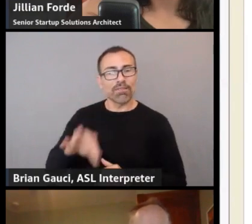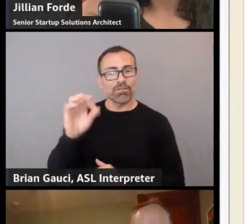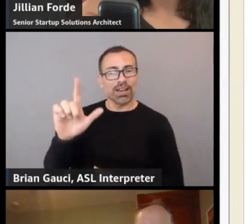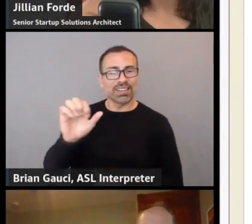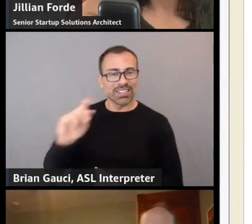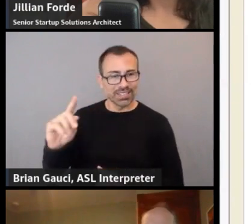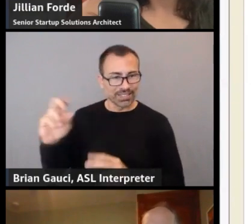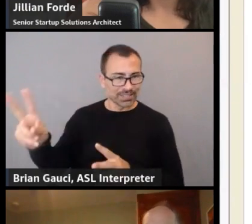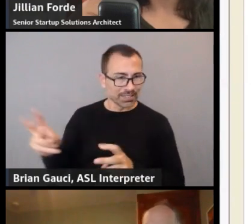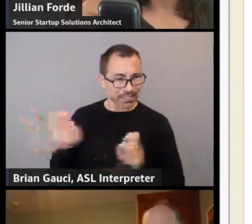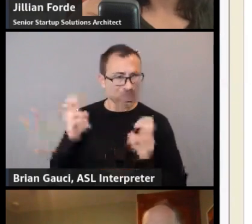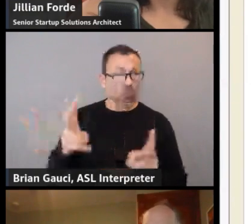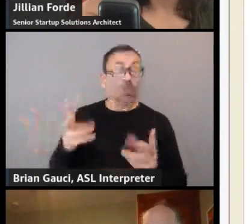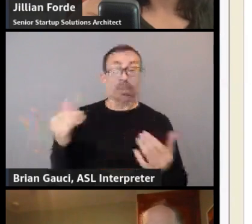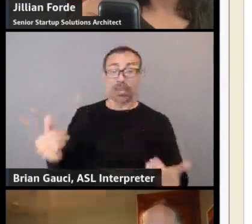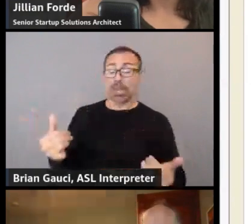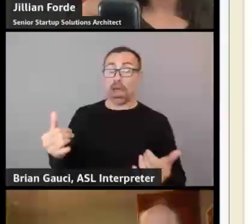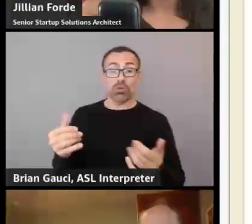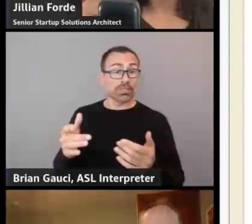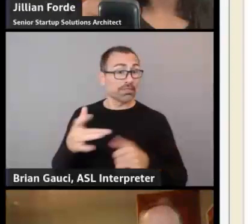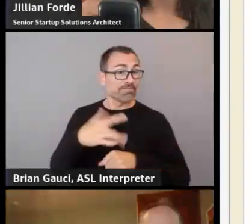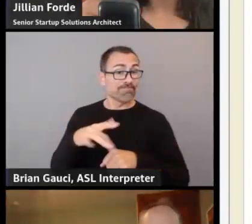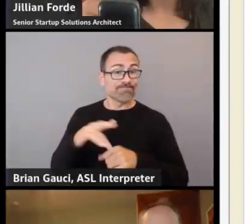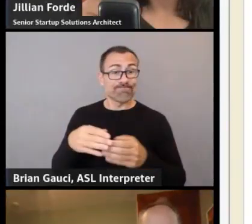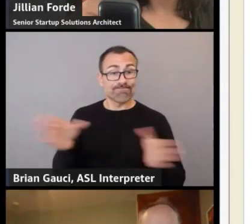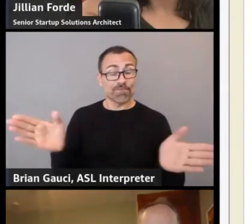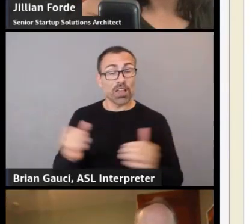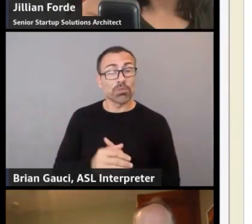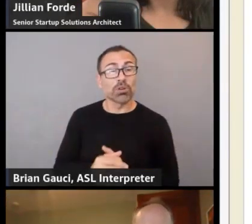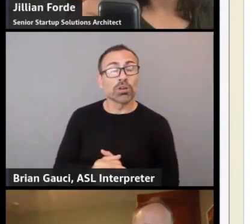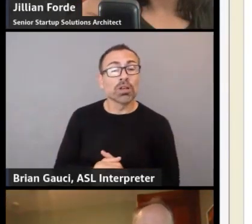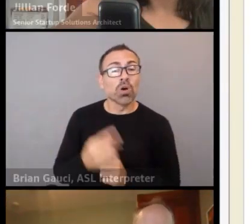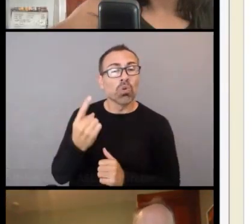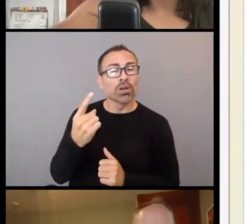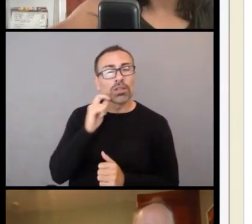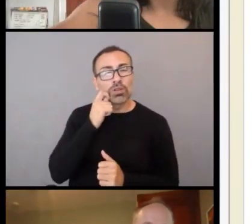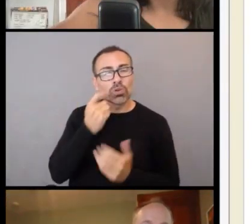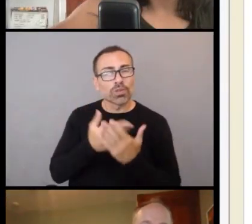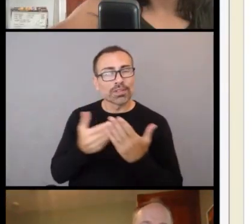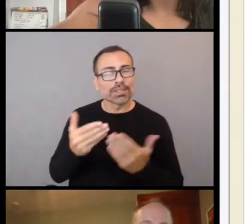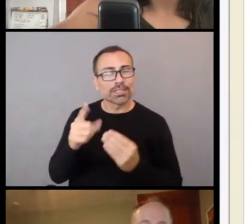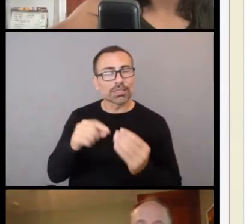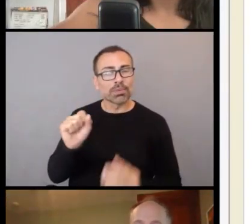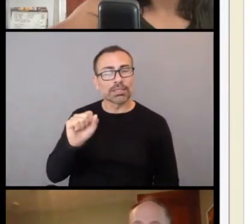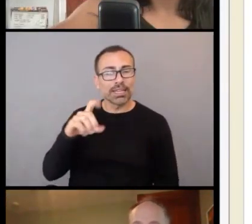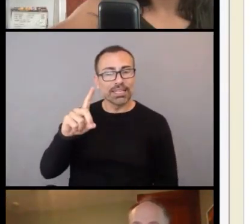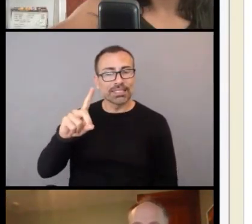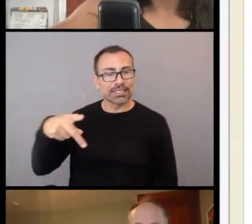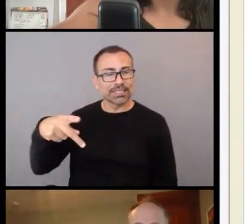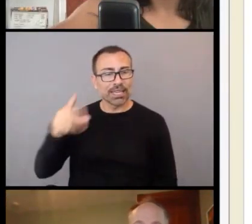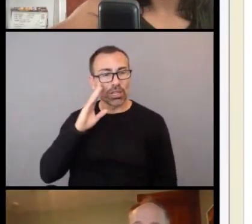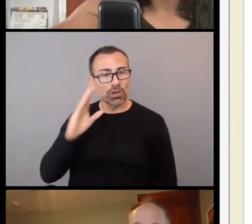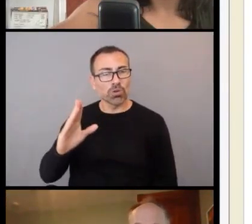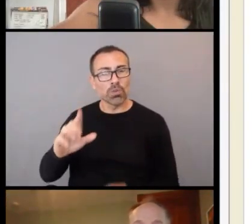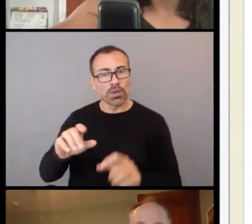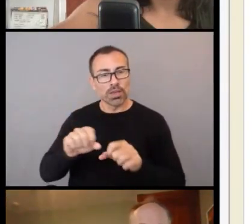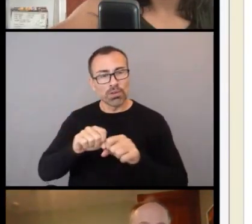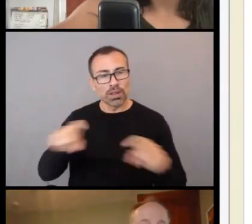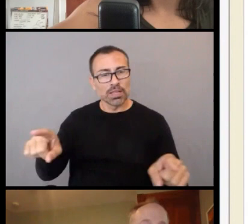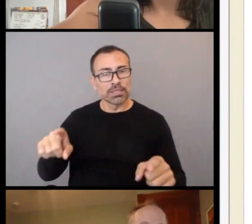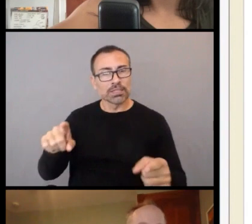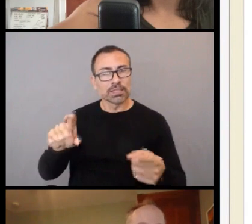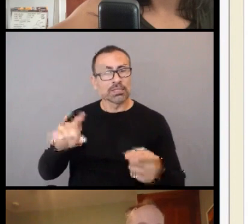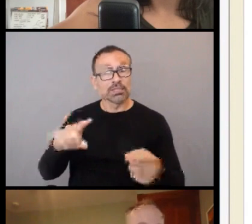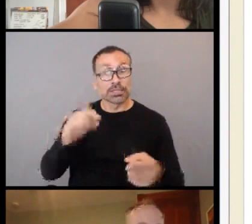available now. One of the cool things about the SDK is that we're going to be releasing it up to daily